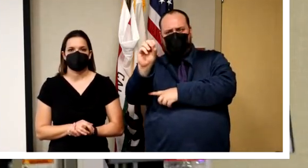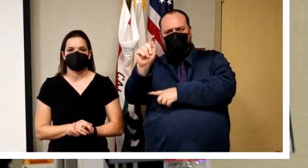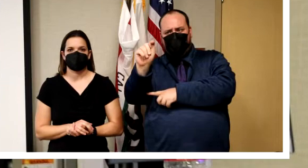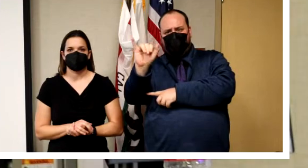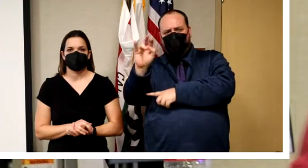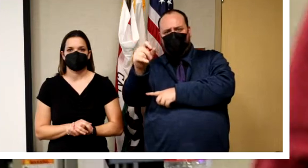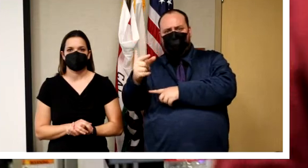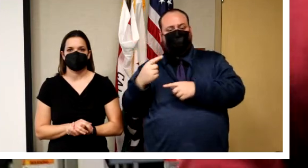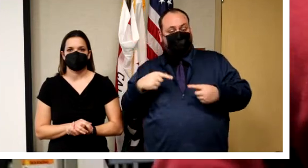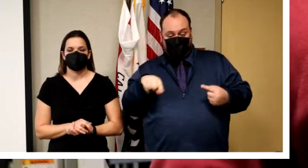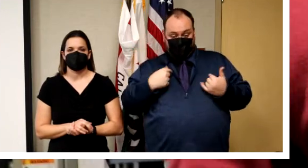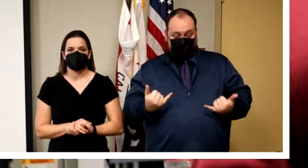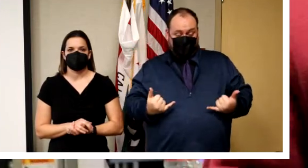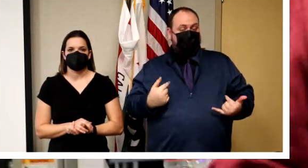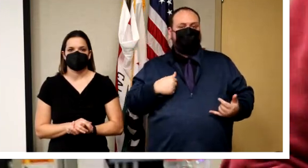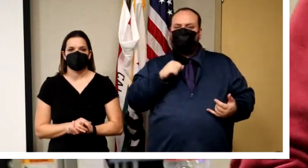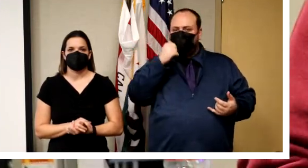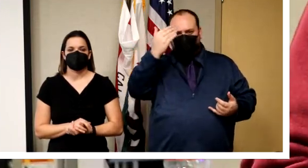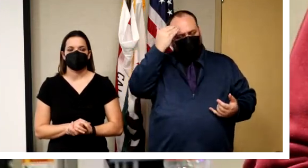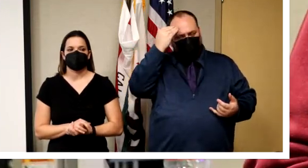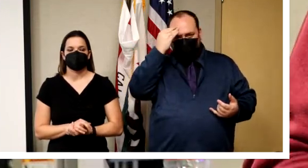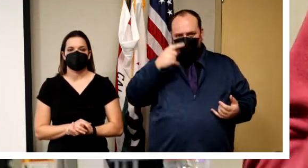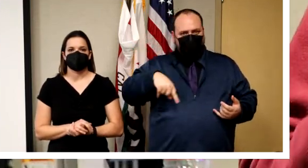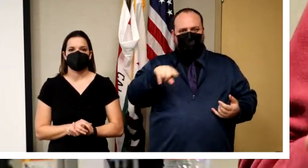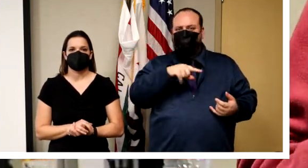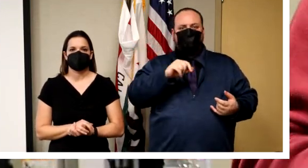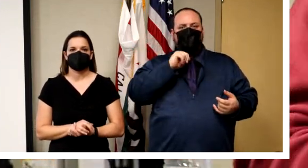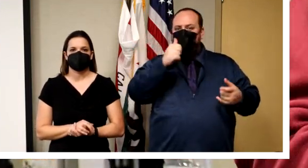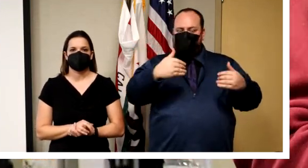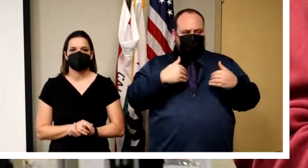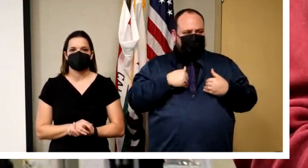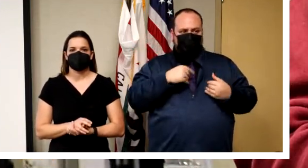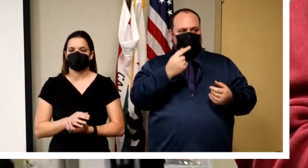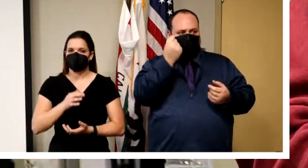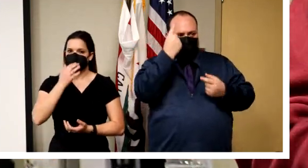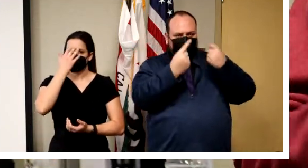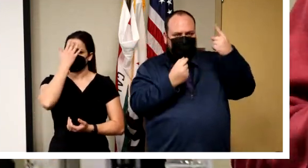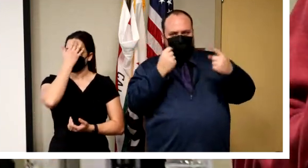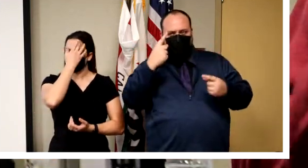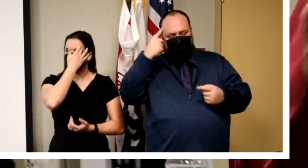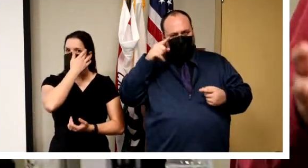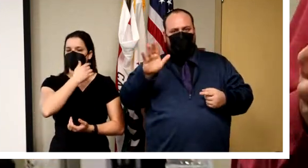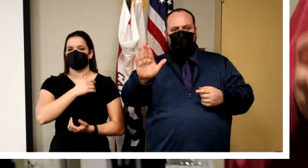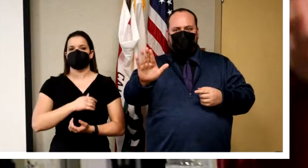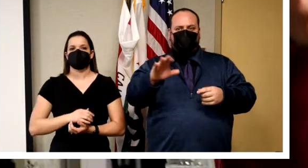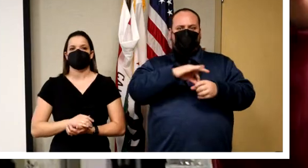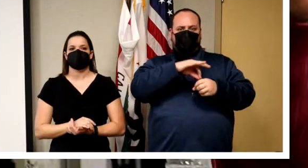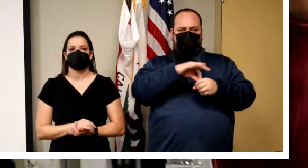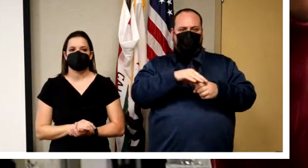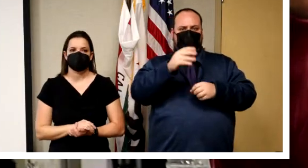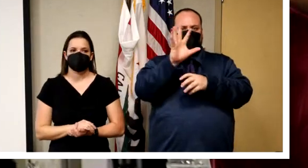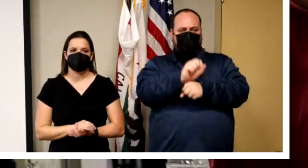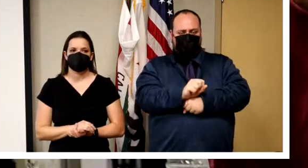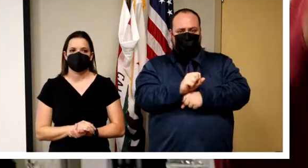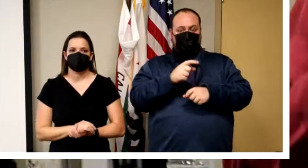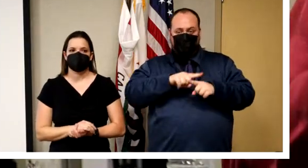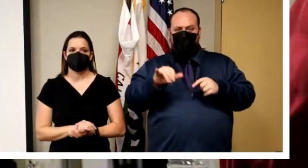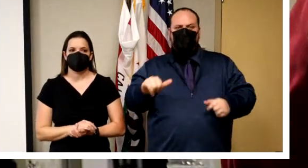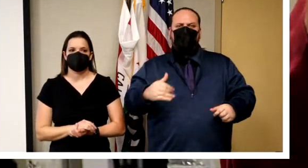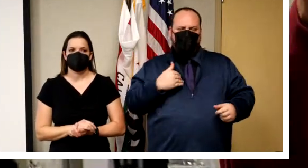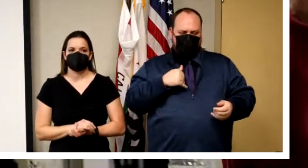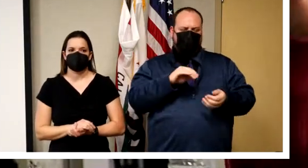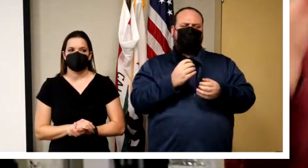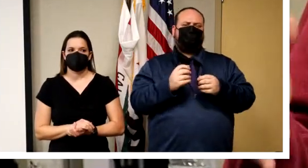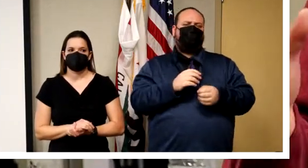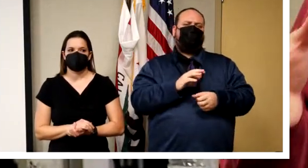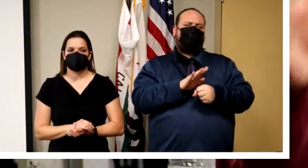do not have a racially polarized voting analysis, but there are plenty of examples in California